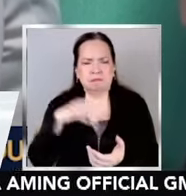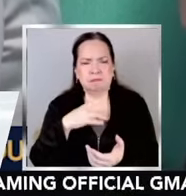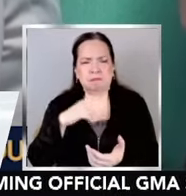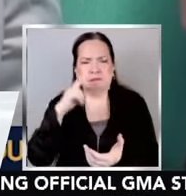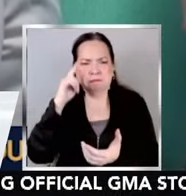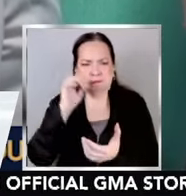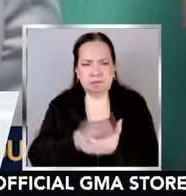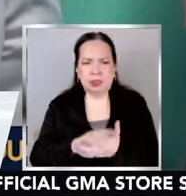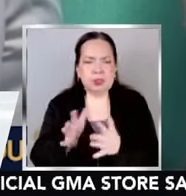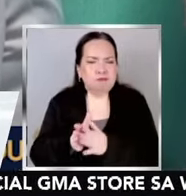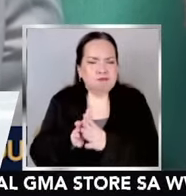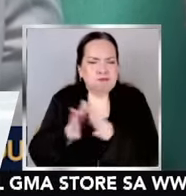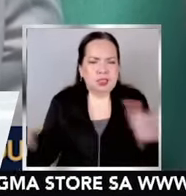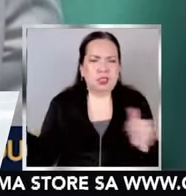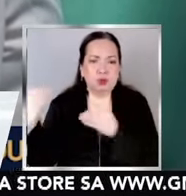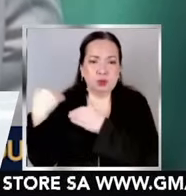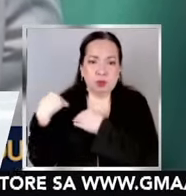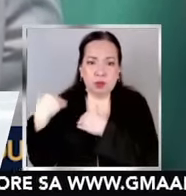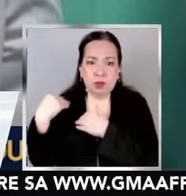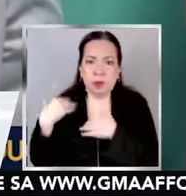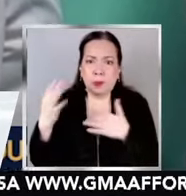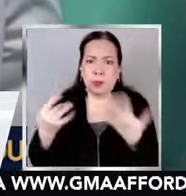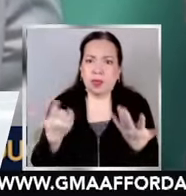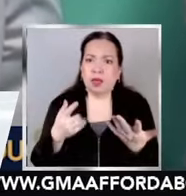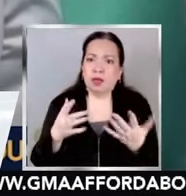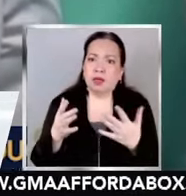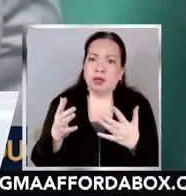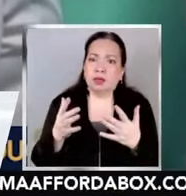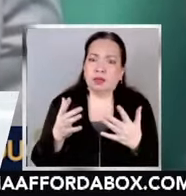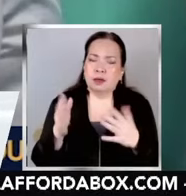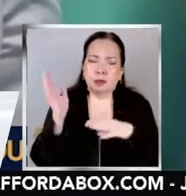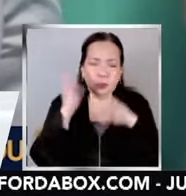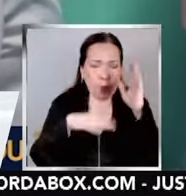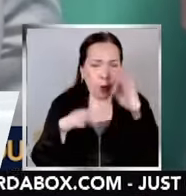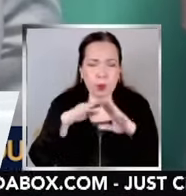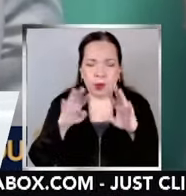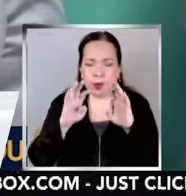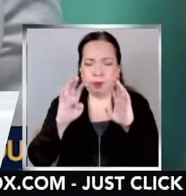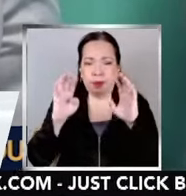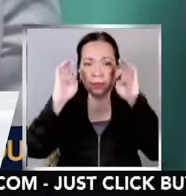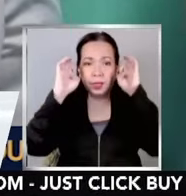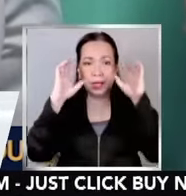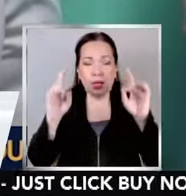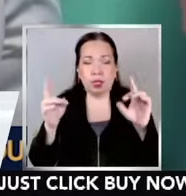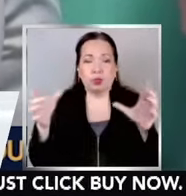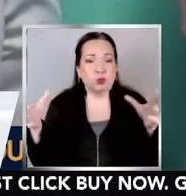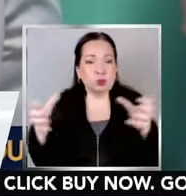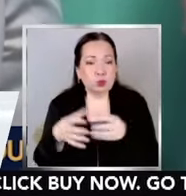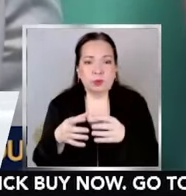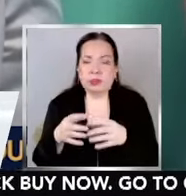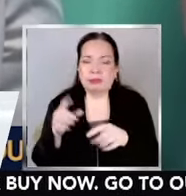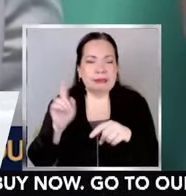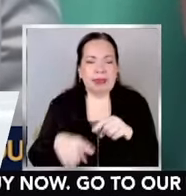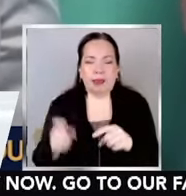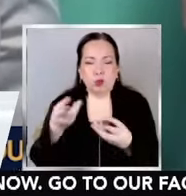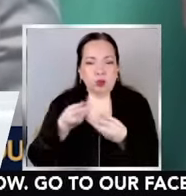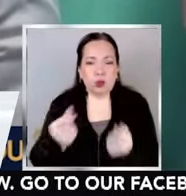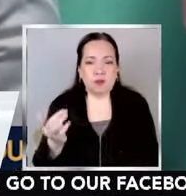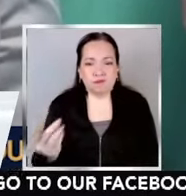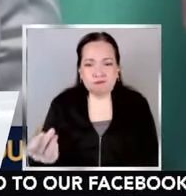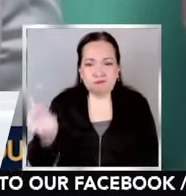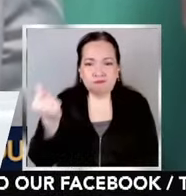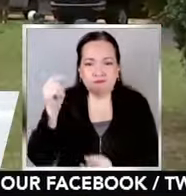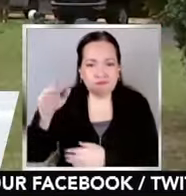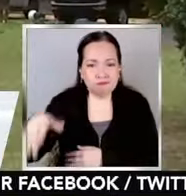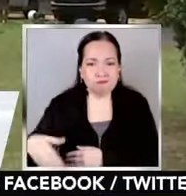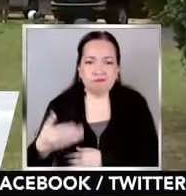task of addressing the woes of the education sector will not happen overnight, nor can it be achieved by